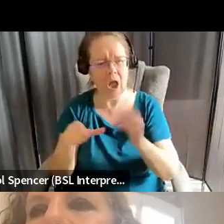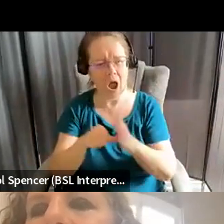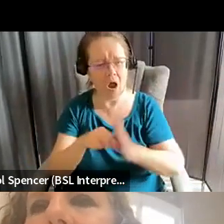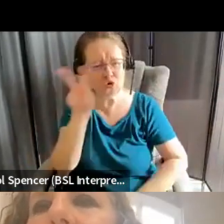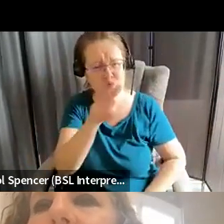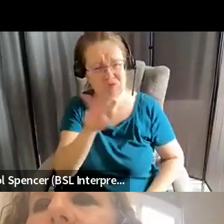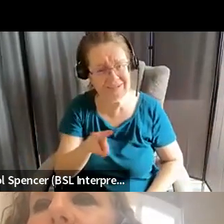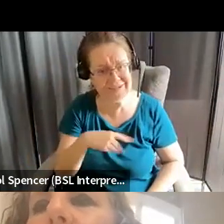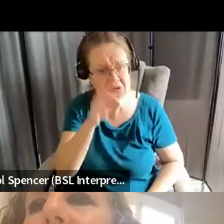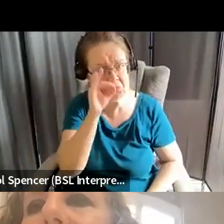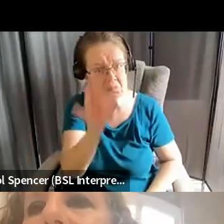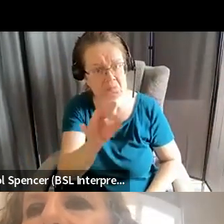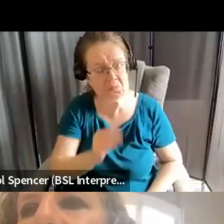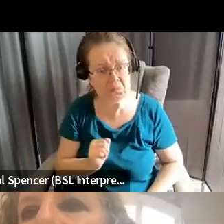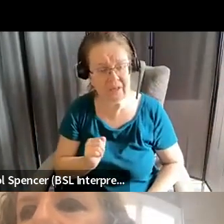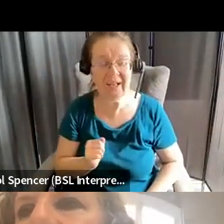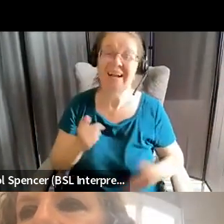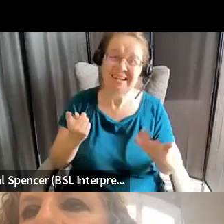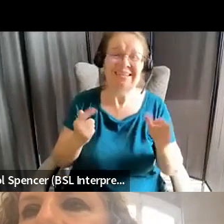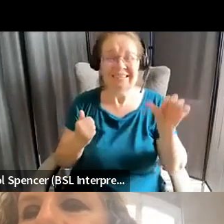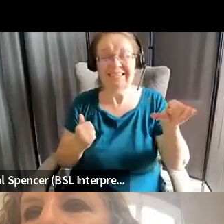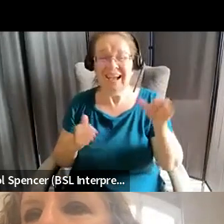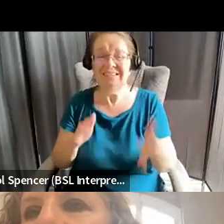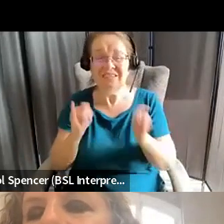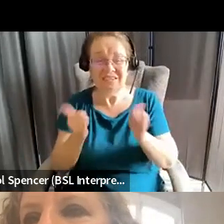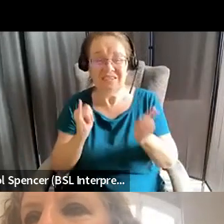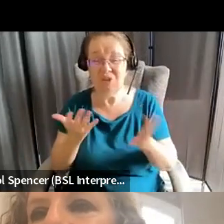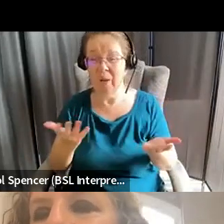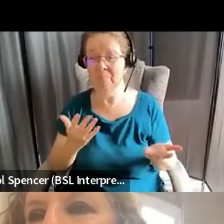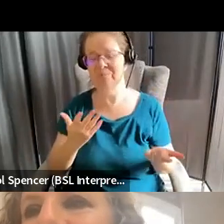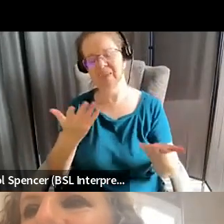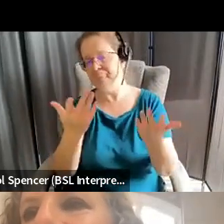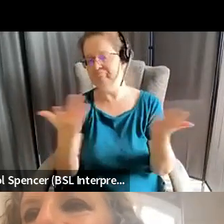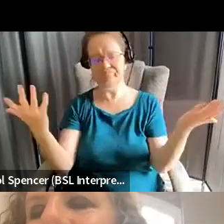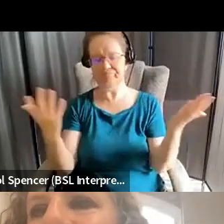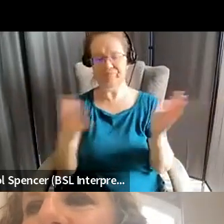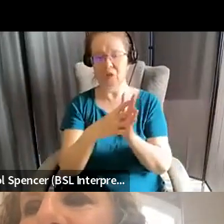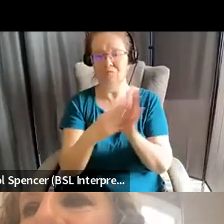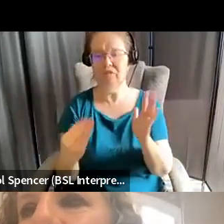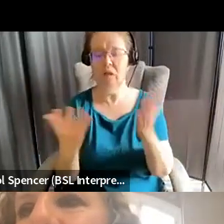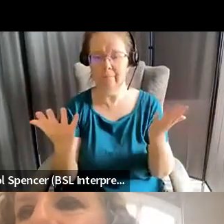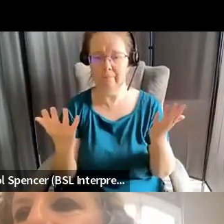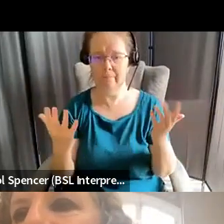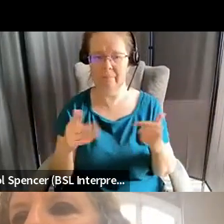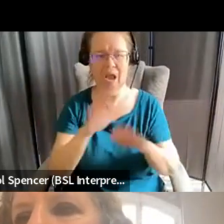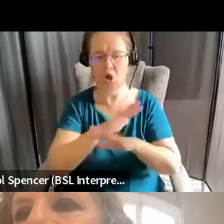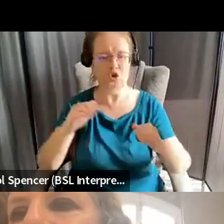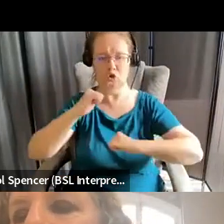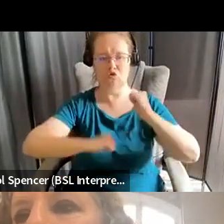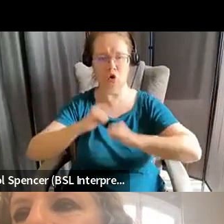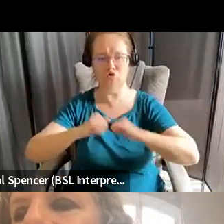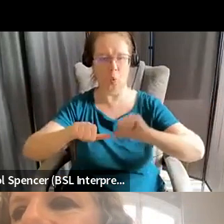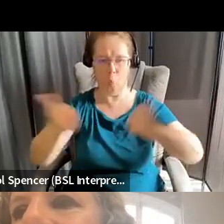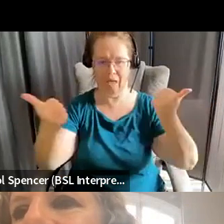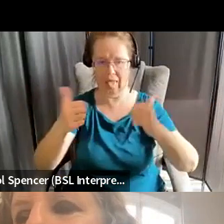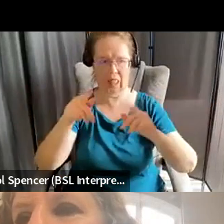it? Well, yeah, sometimes because let's say, for example, you have a website that's not particularly well structured plus lots of